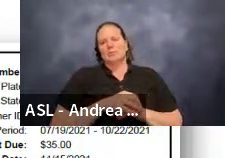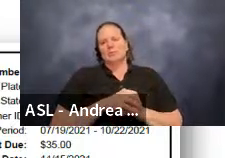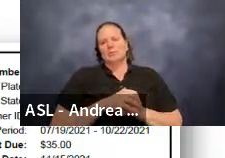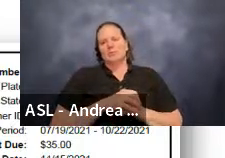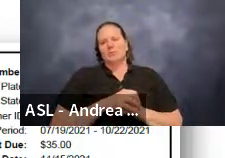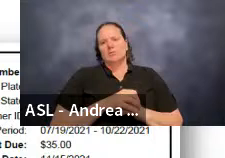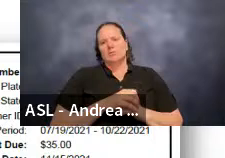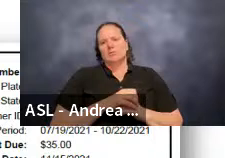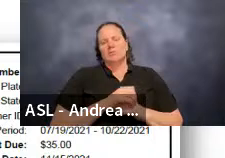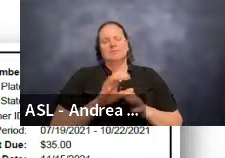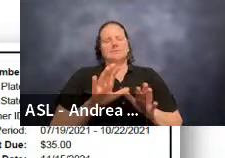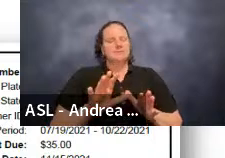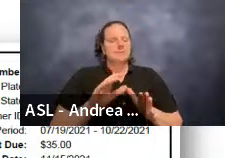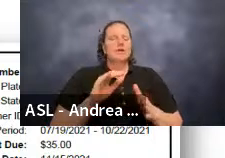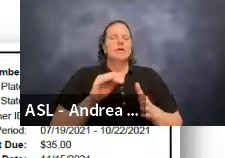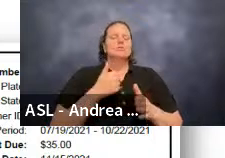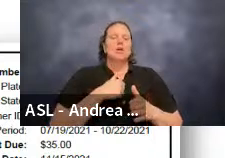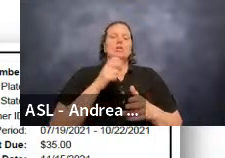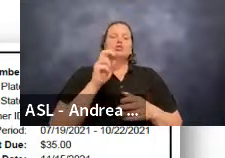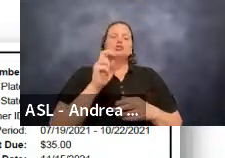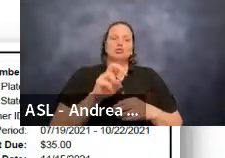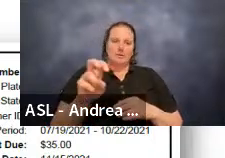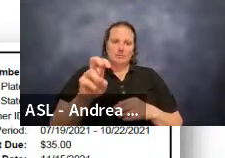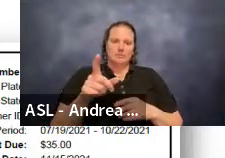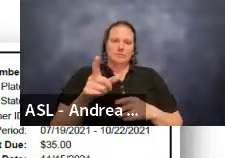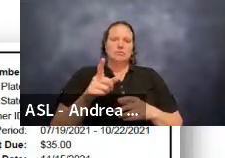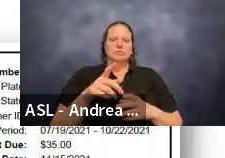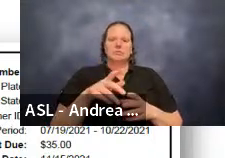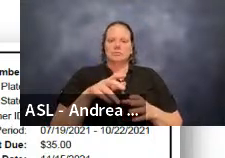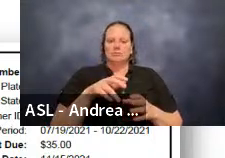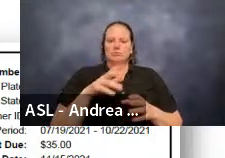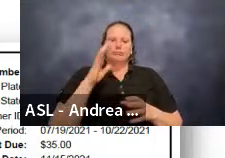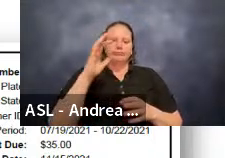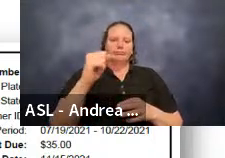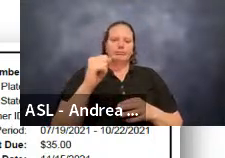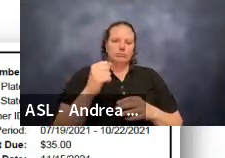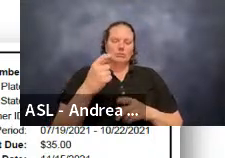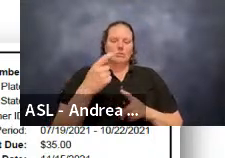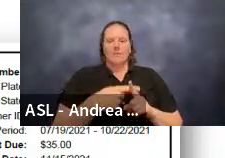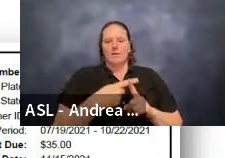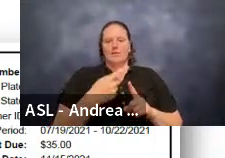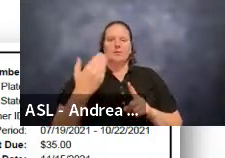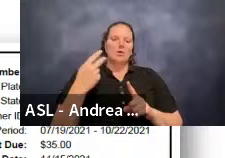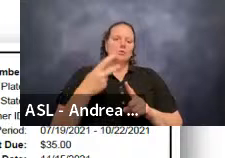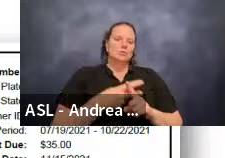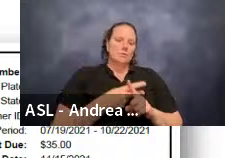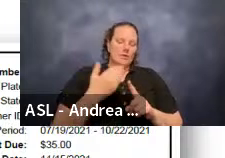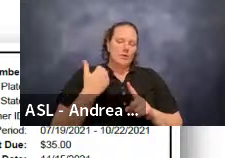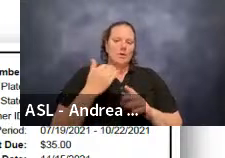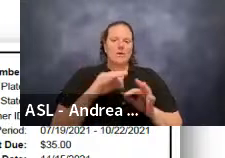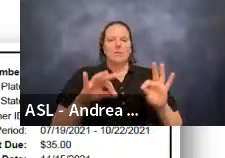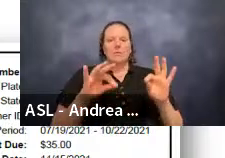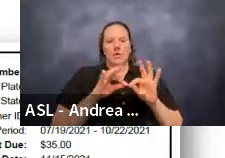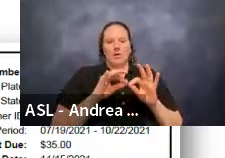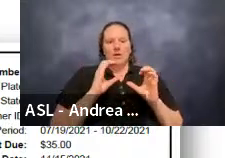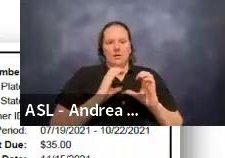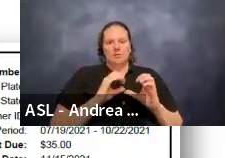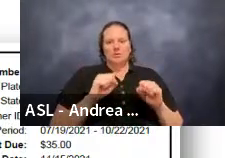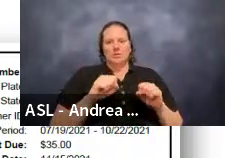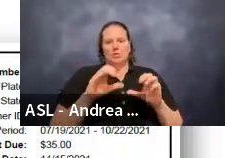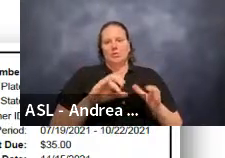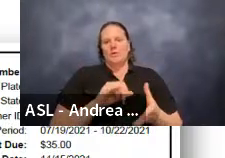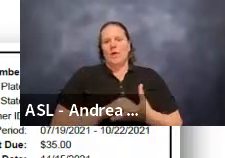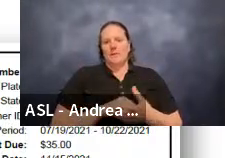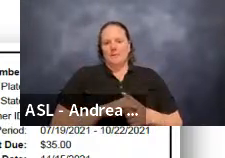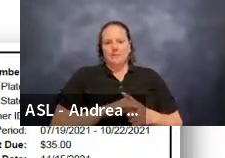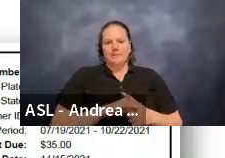month or 2 months ago. It's really important that our customers can do that, and we really encourage them to